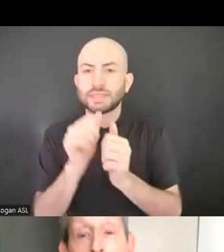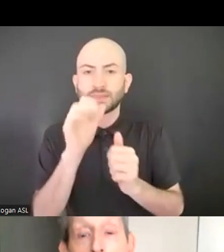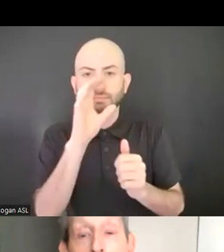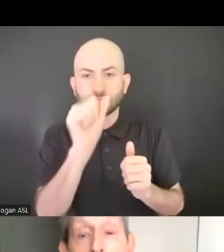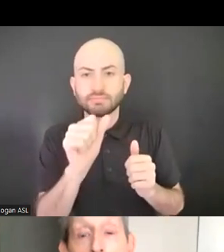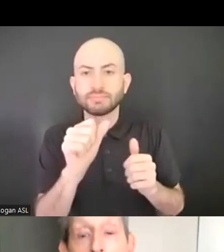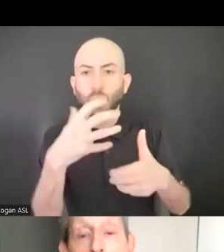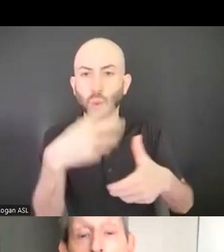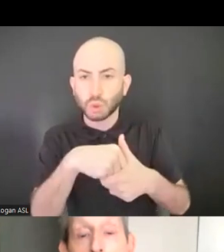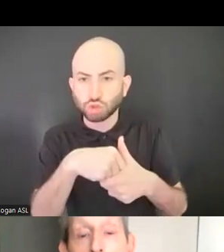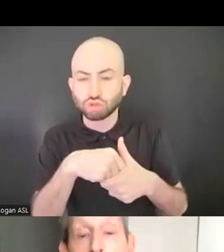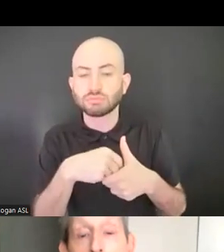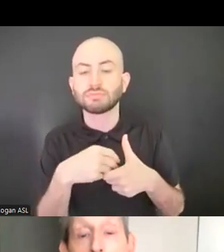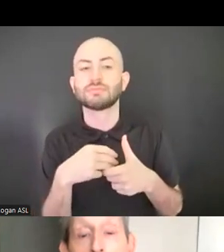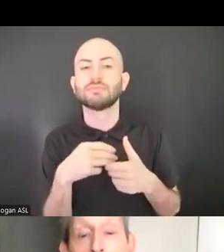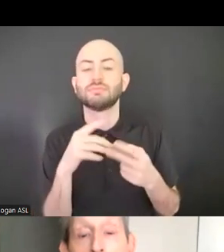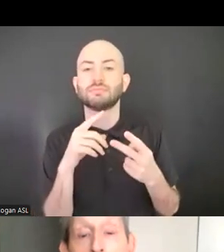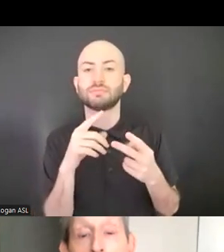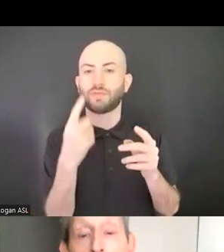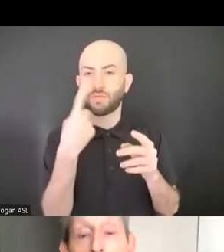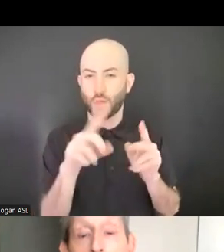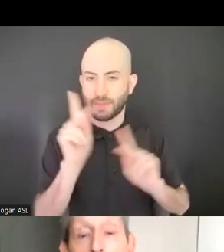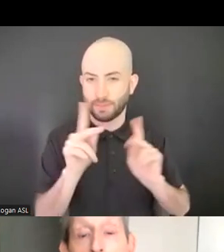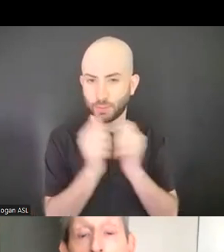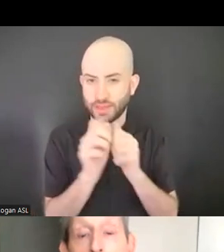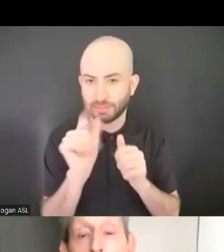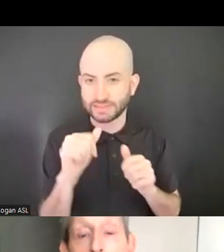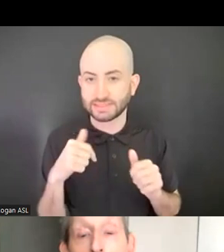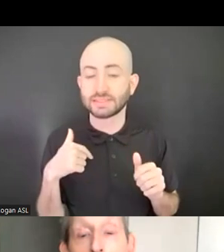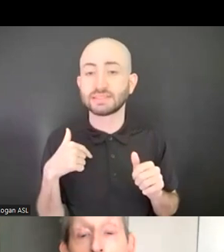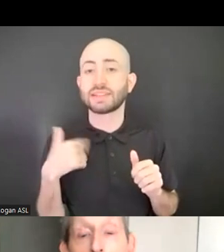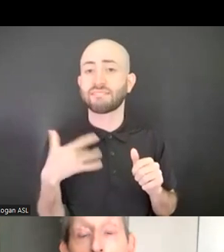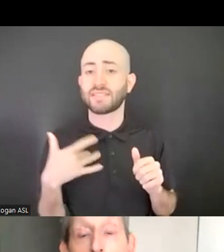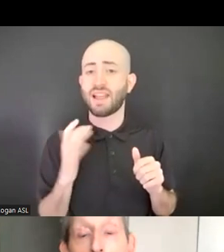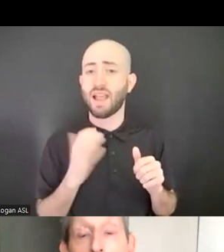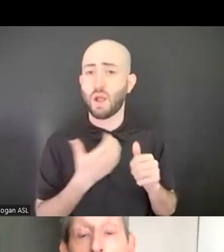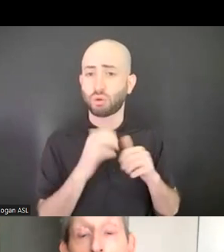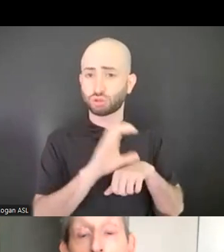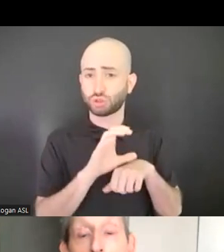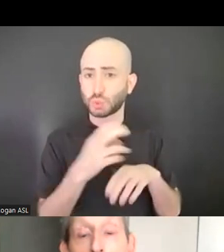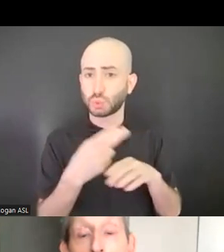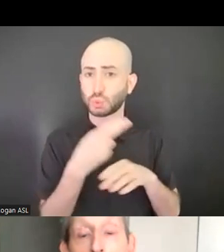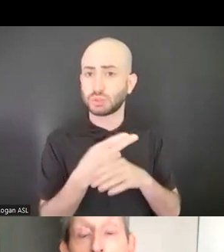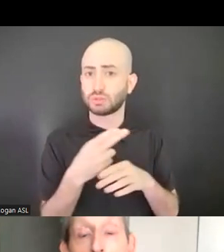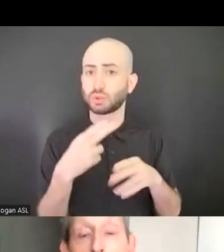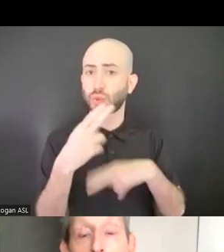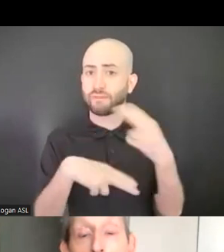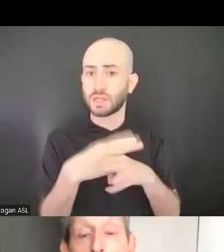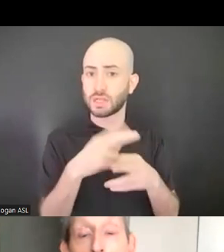disabilities i find our church uses universal design extremely well